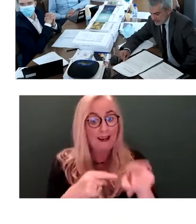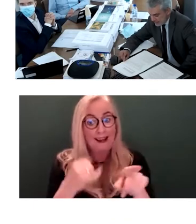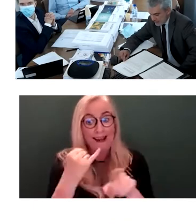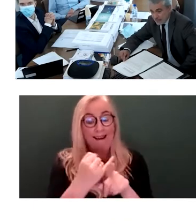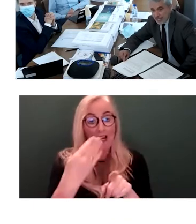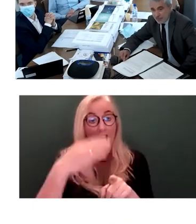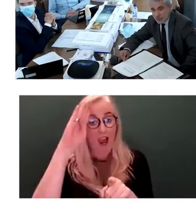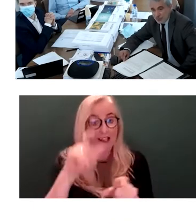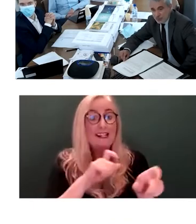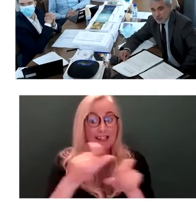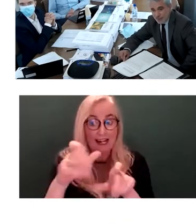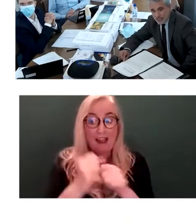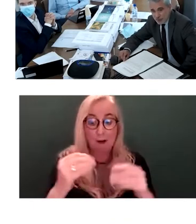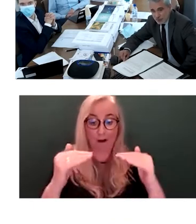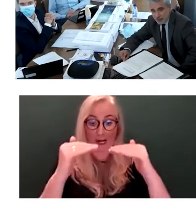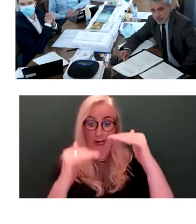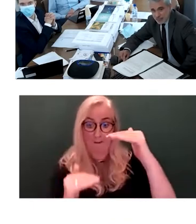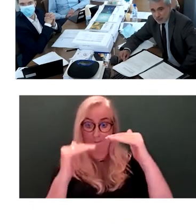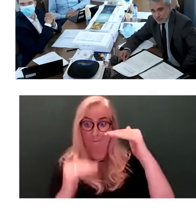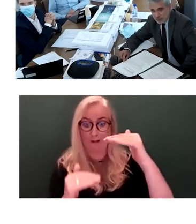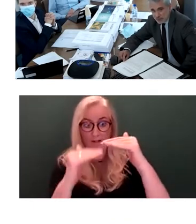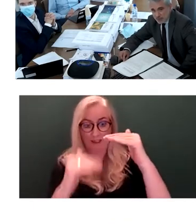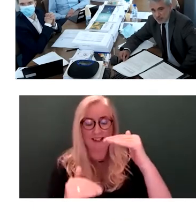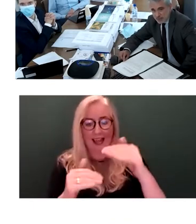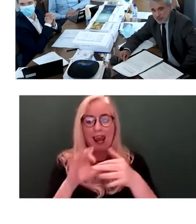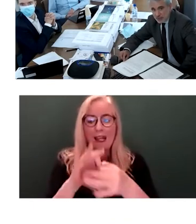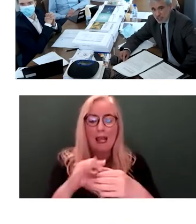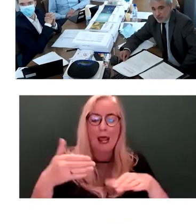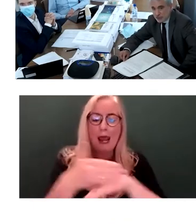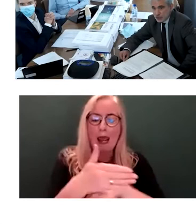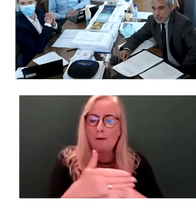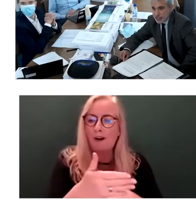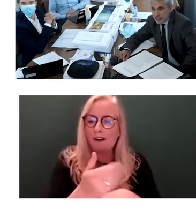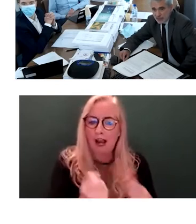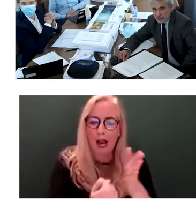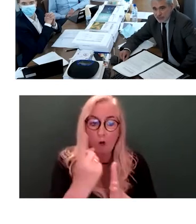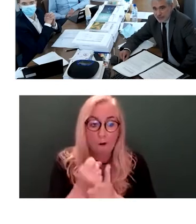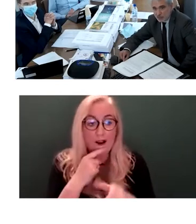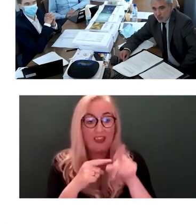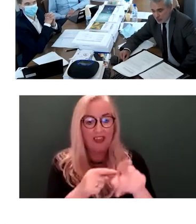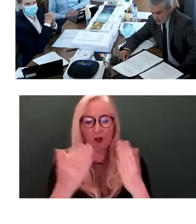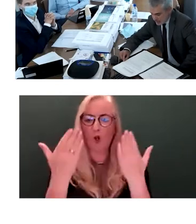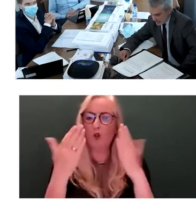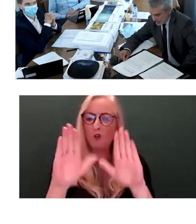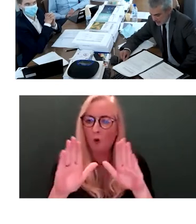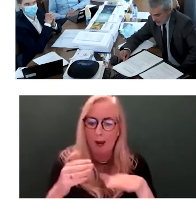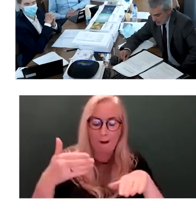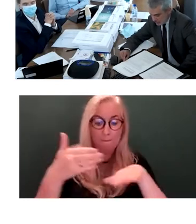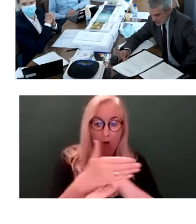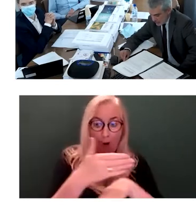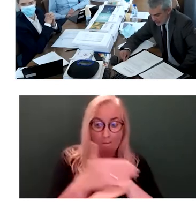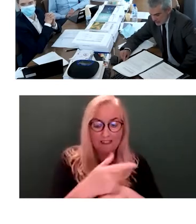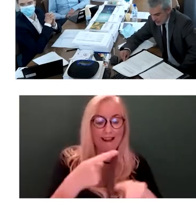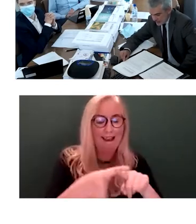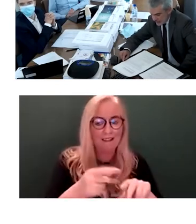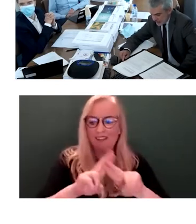still significant gap in terms of labor market outcomes. In this chart, you have two key indicators, the employment and the